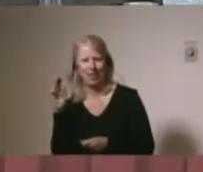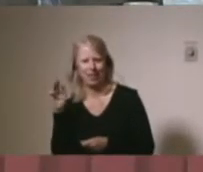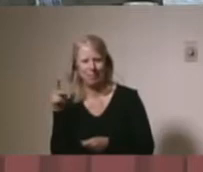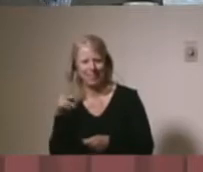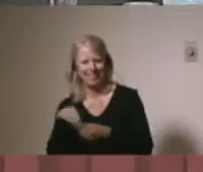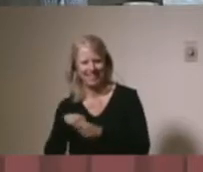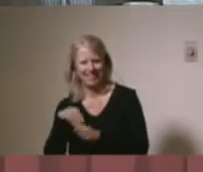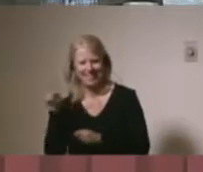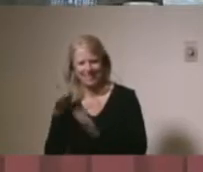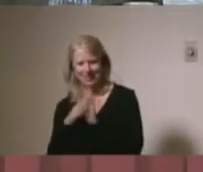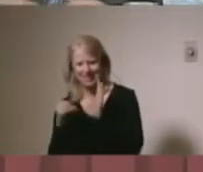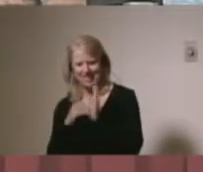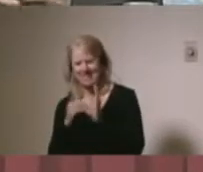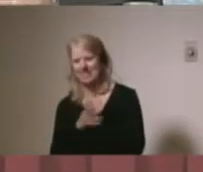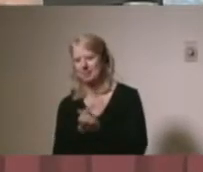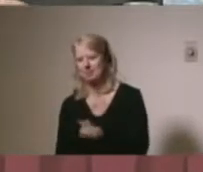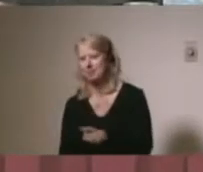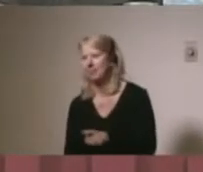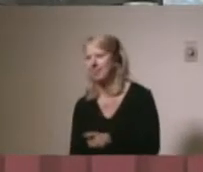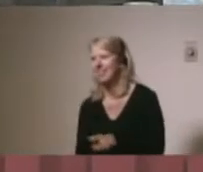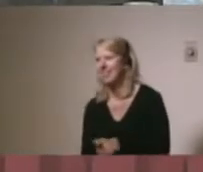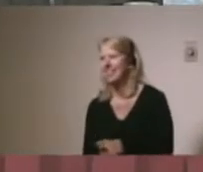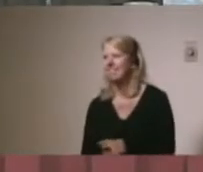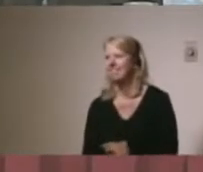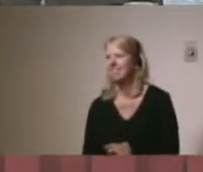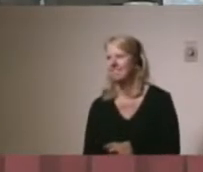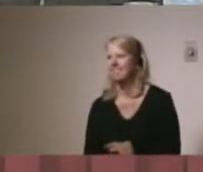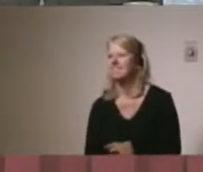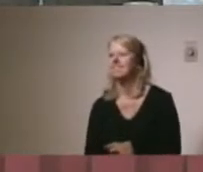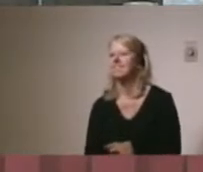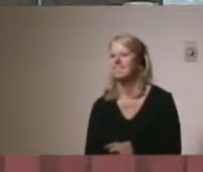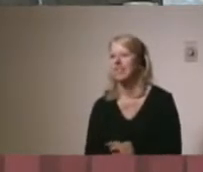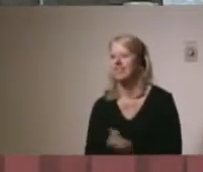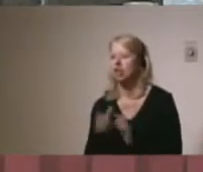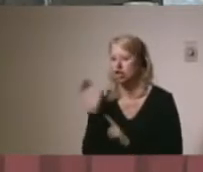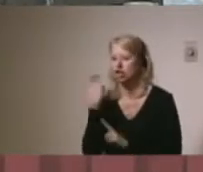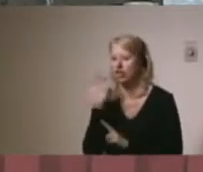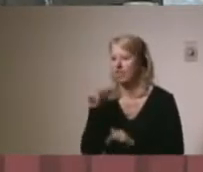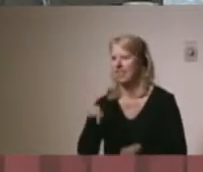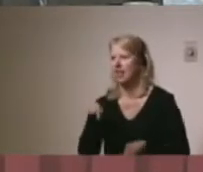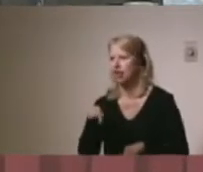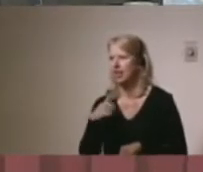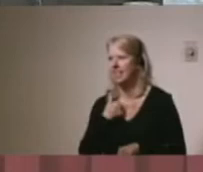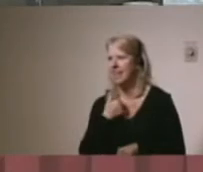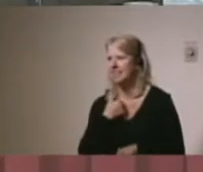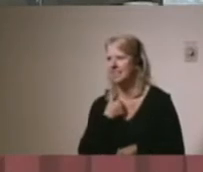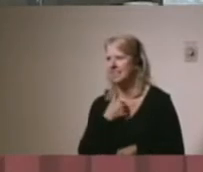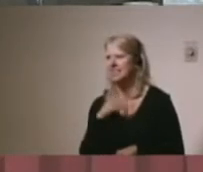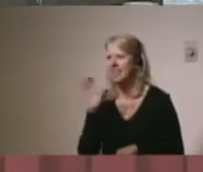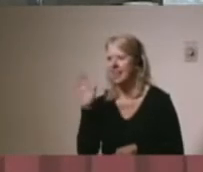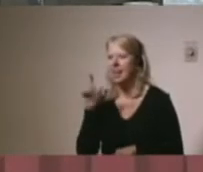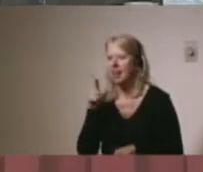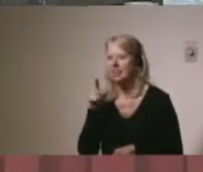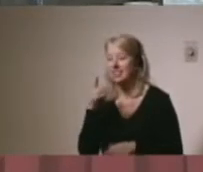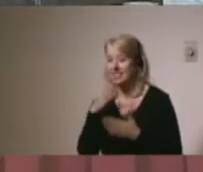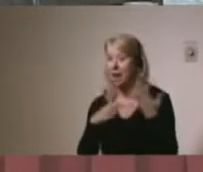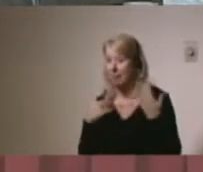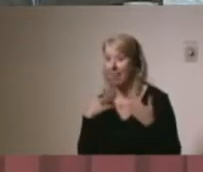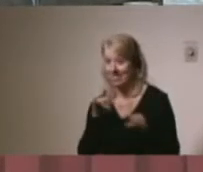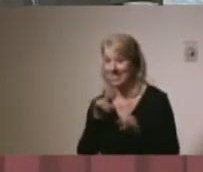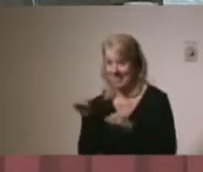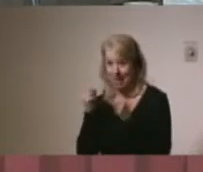Yeah. yeah. It's similar in New Zealand.